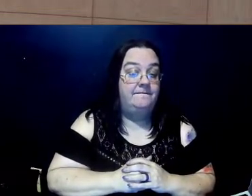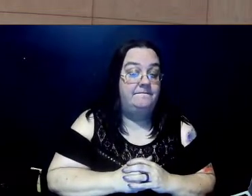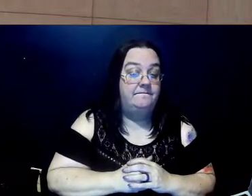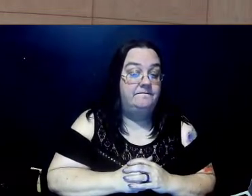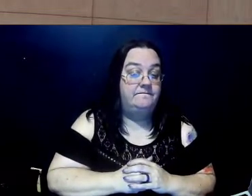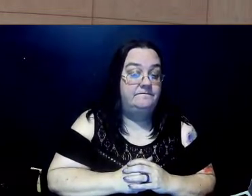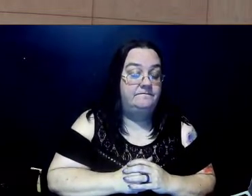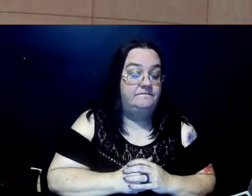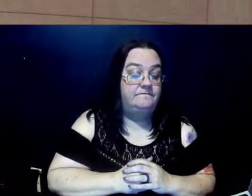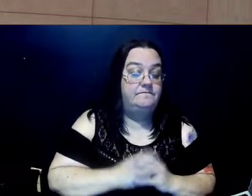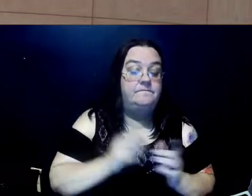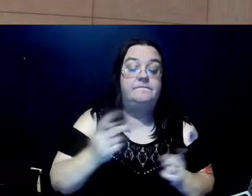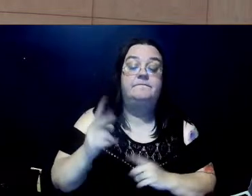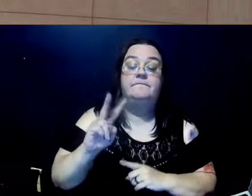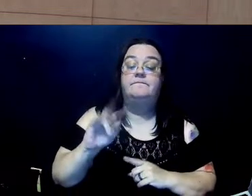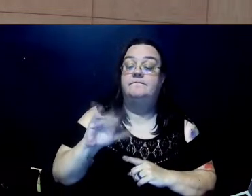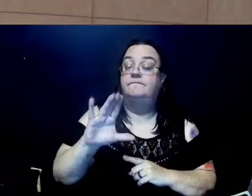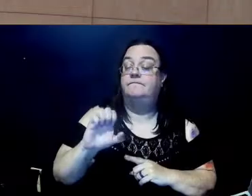Vice Mayor.